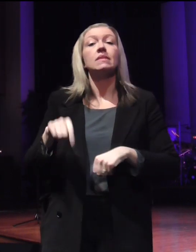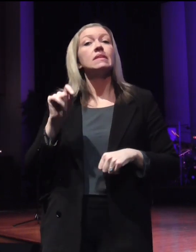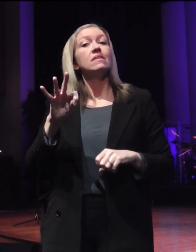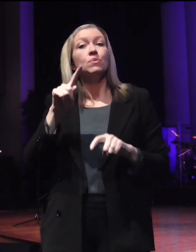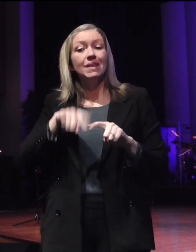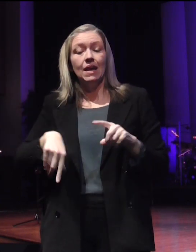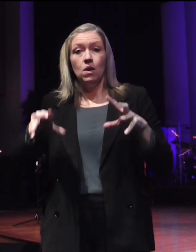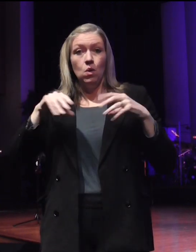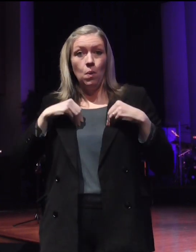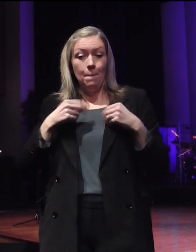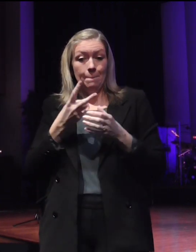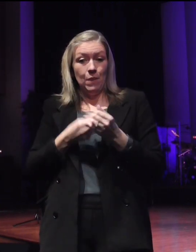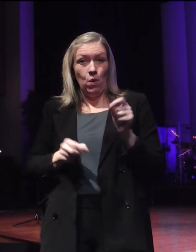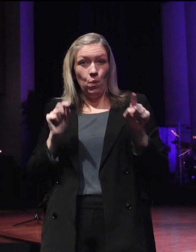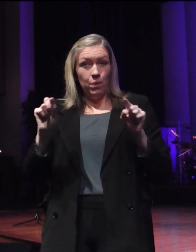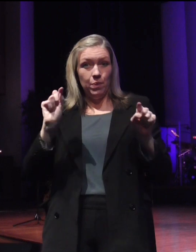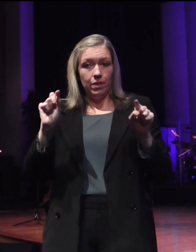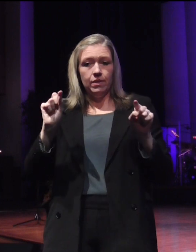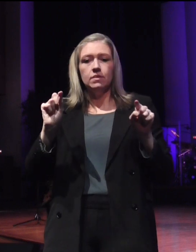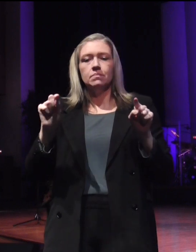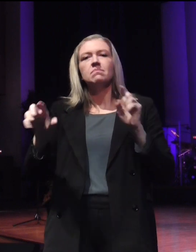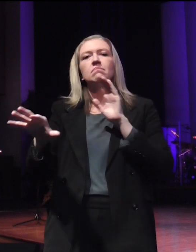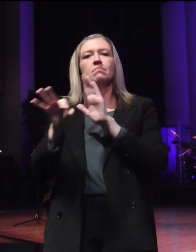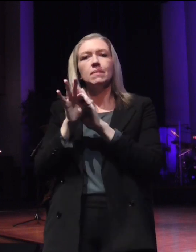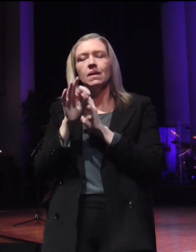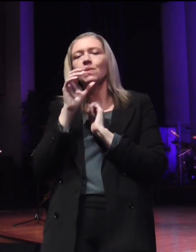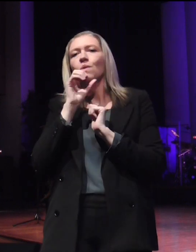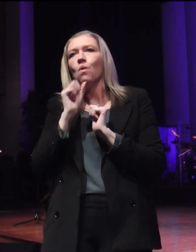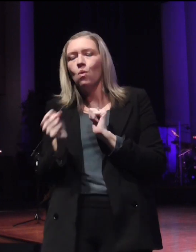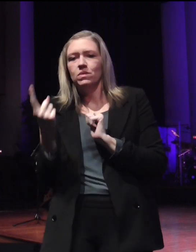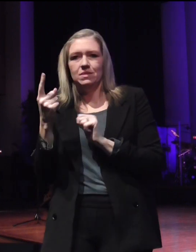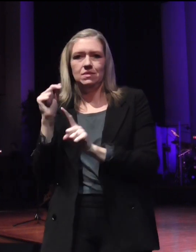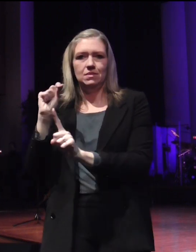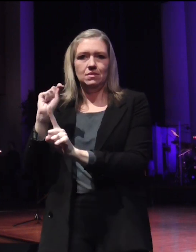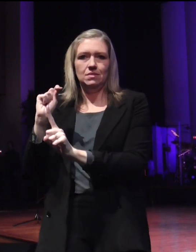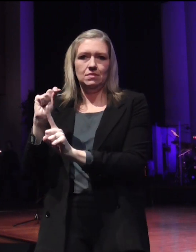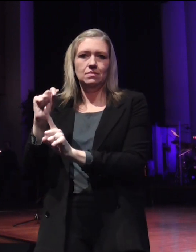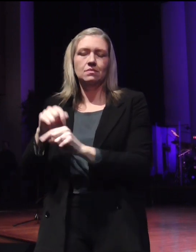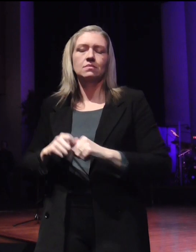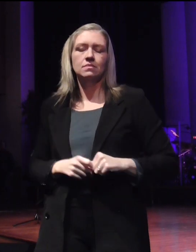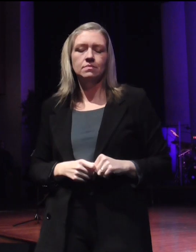own them both, possess the oldest one.